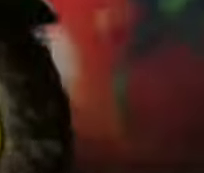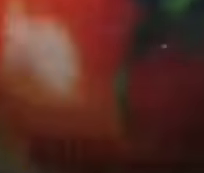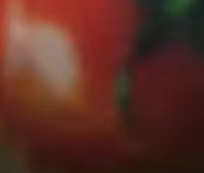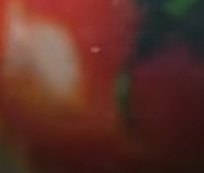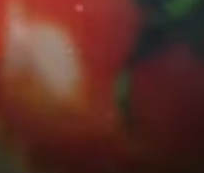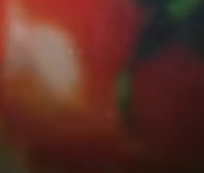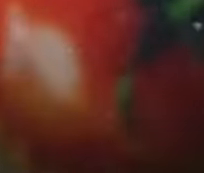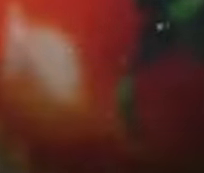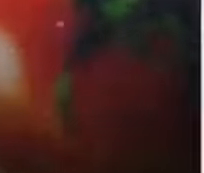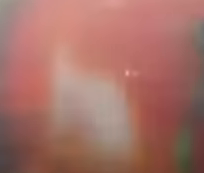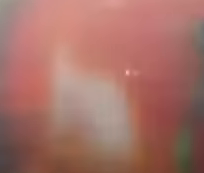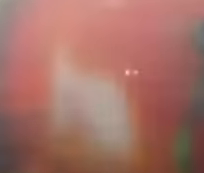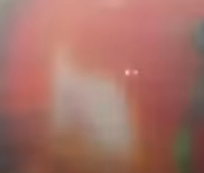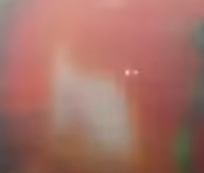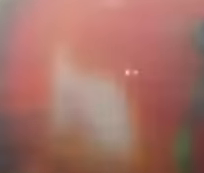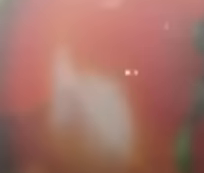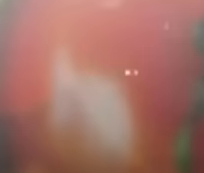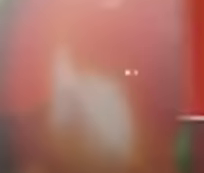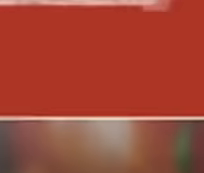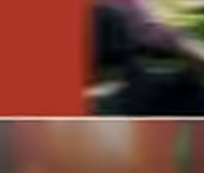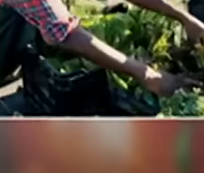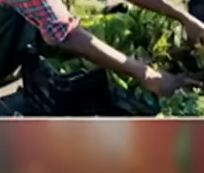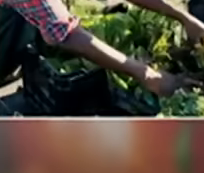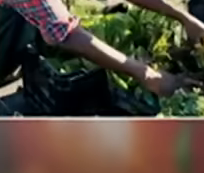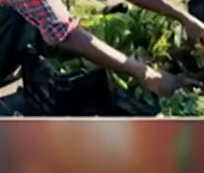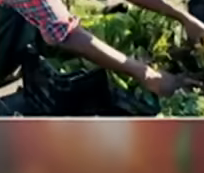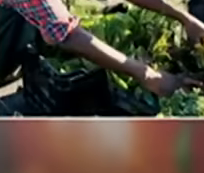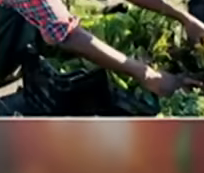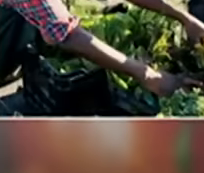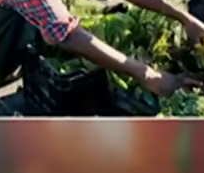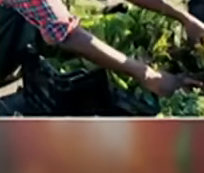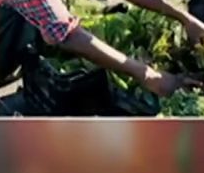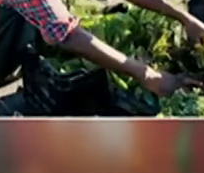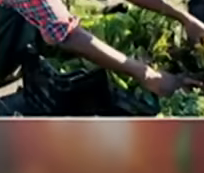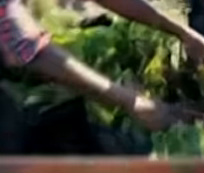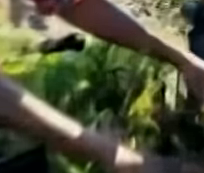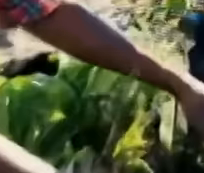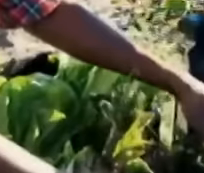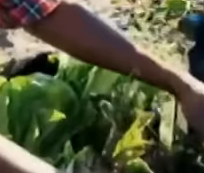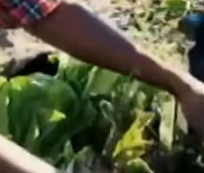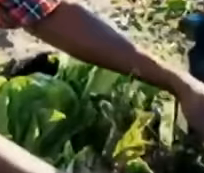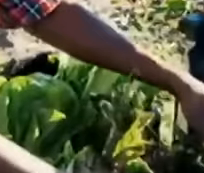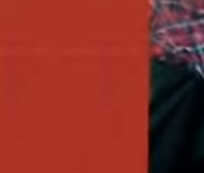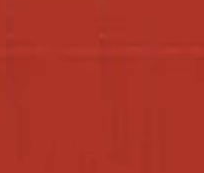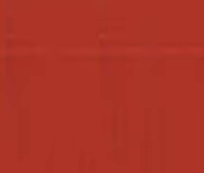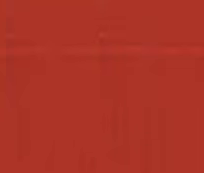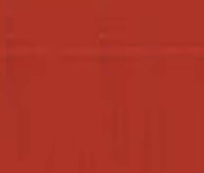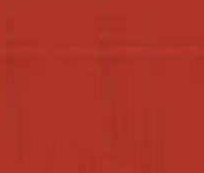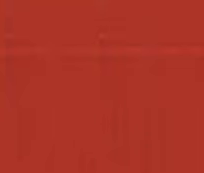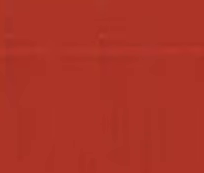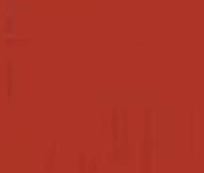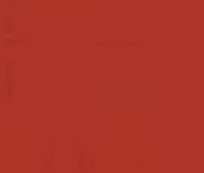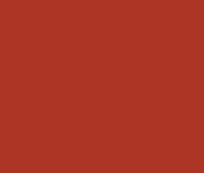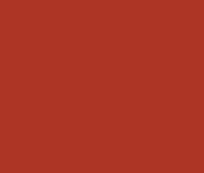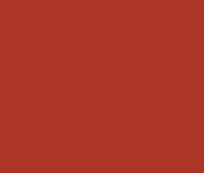Farm, brought to you by Equity. Looking for a convenient way of receiving payments for your farming business? Get